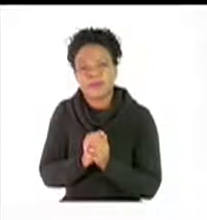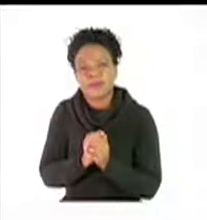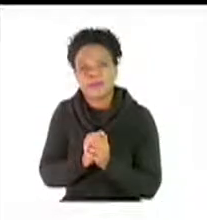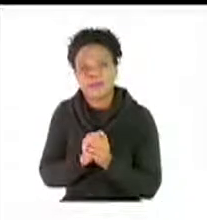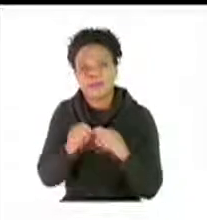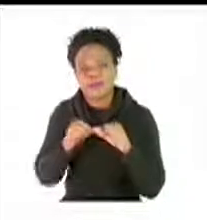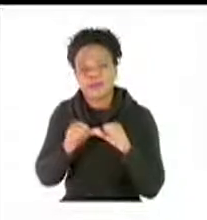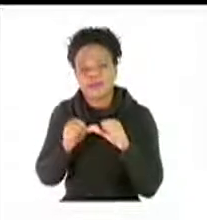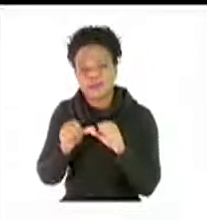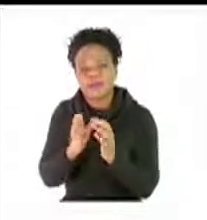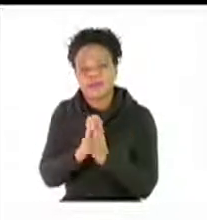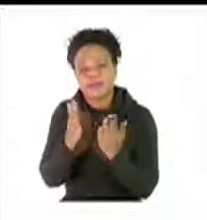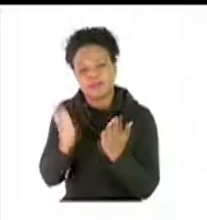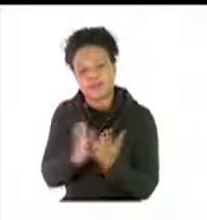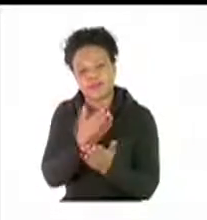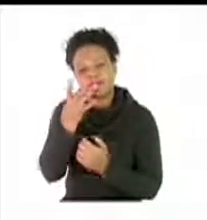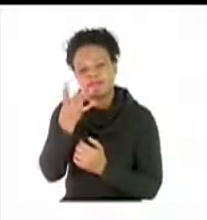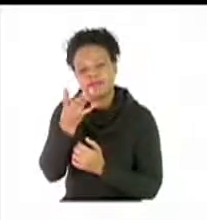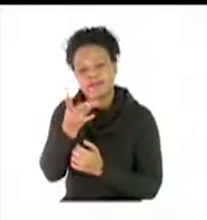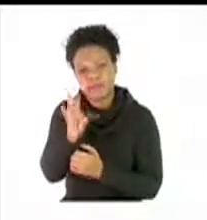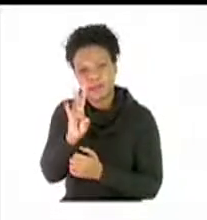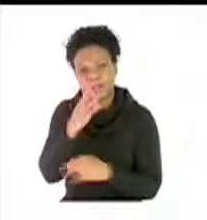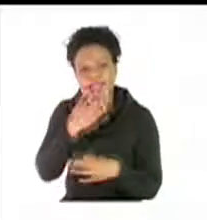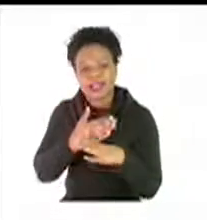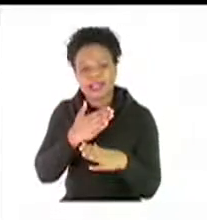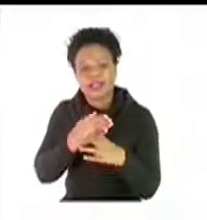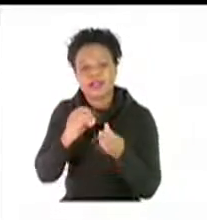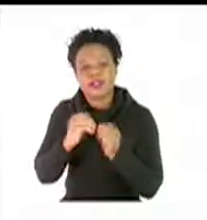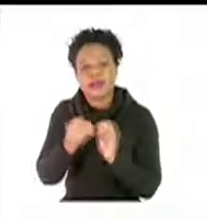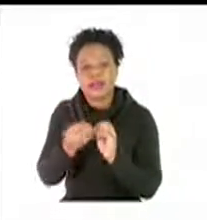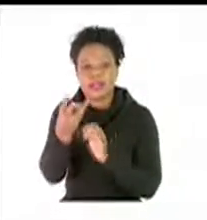7, activity 6.